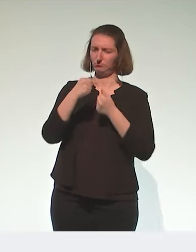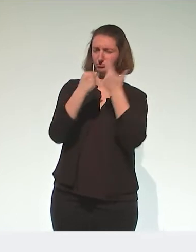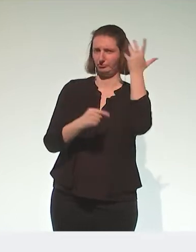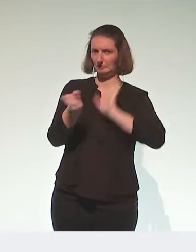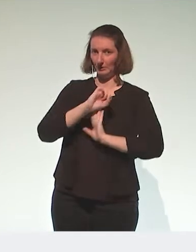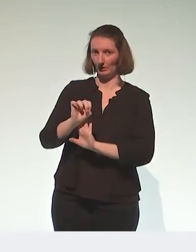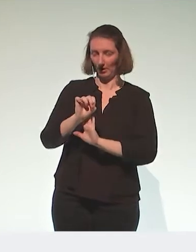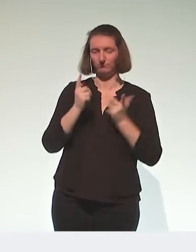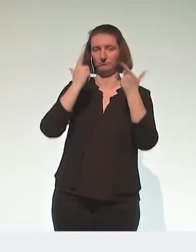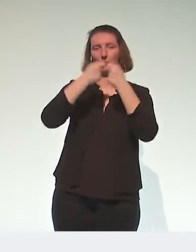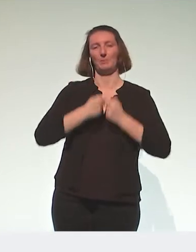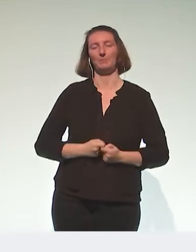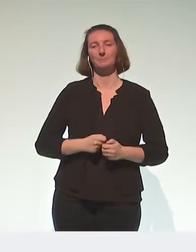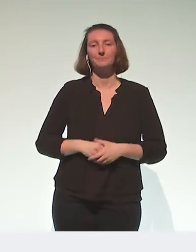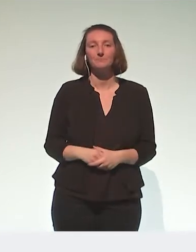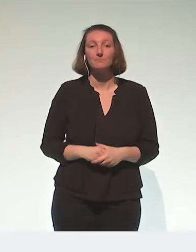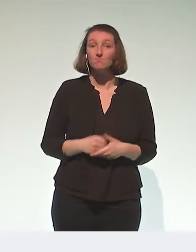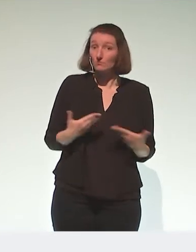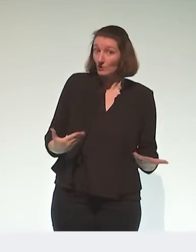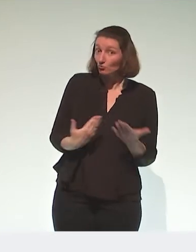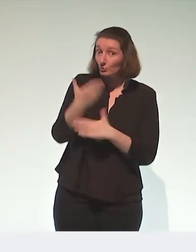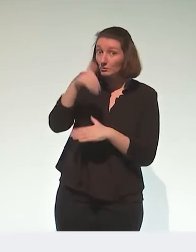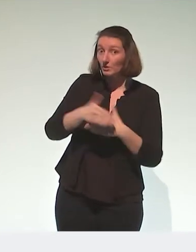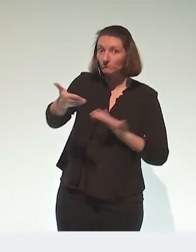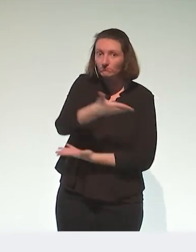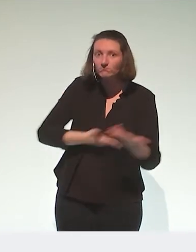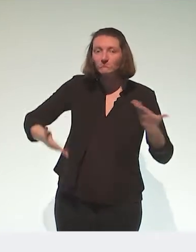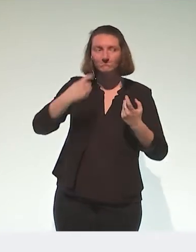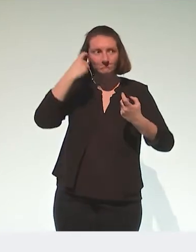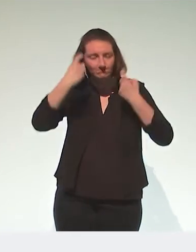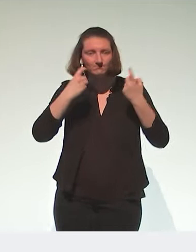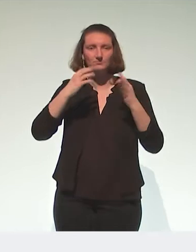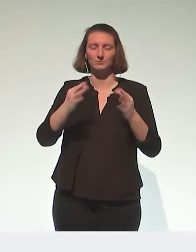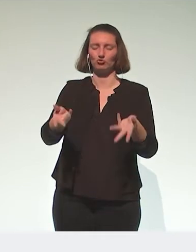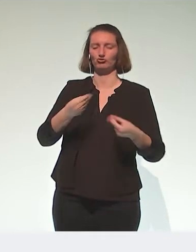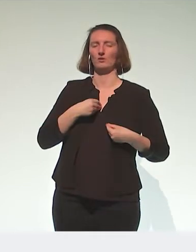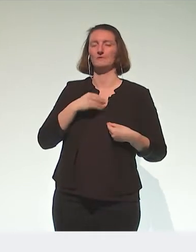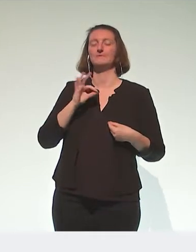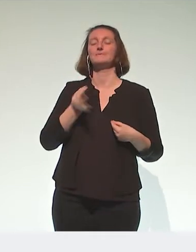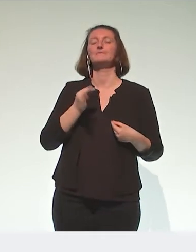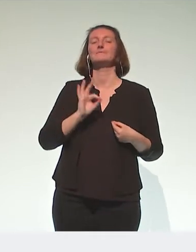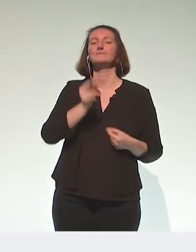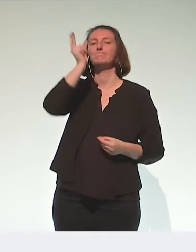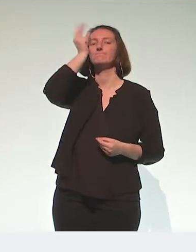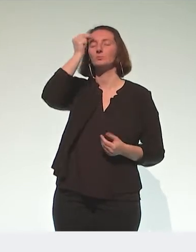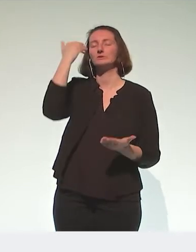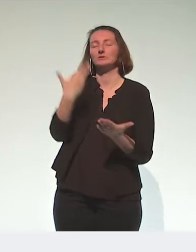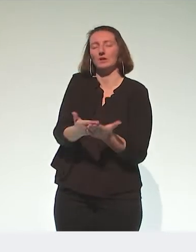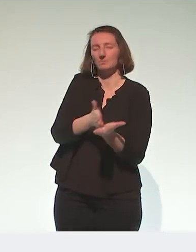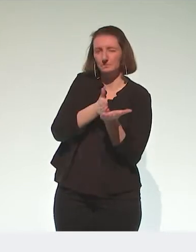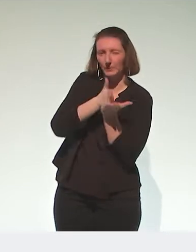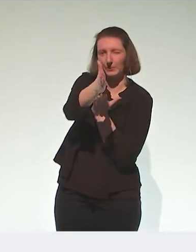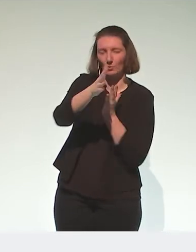in line with one of the 7 flagships of this strategy. Today's discussions will enable you